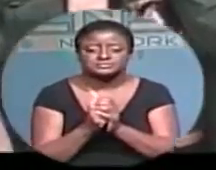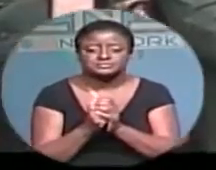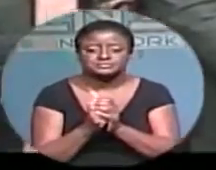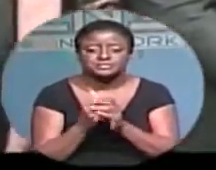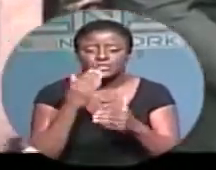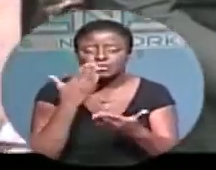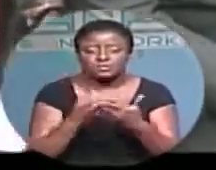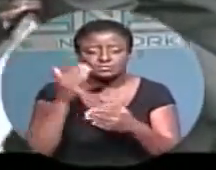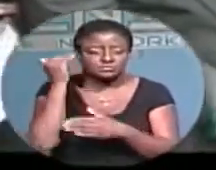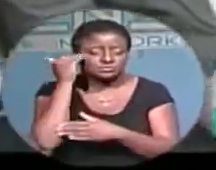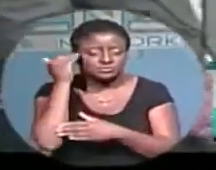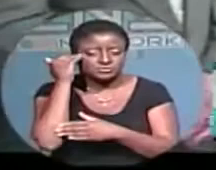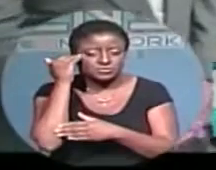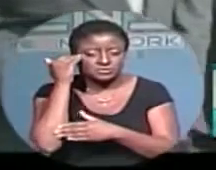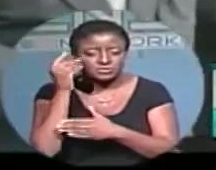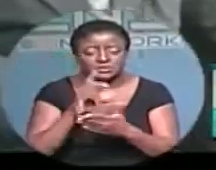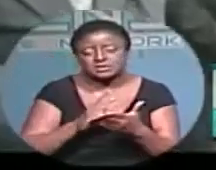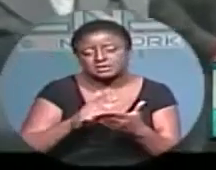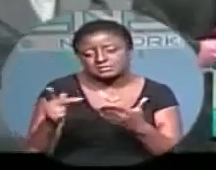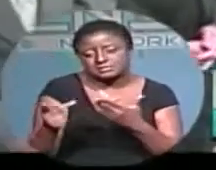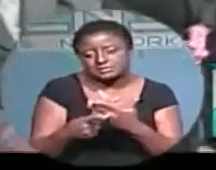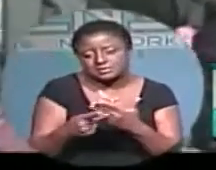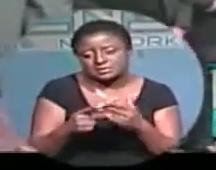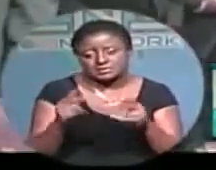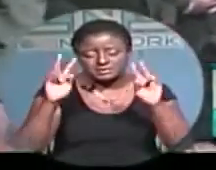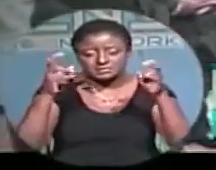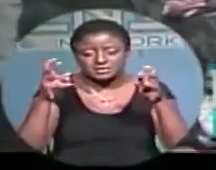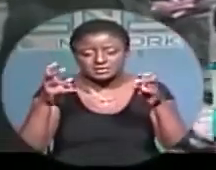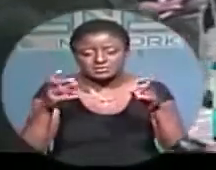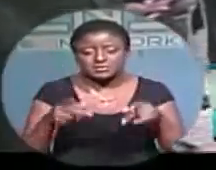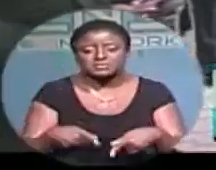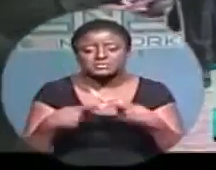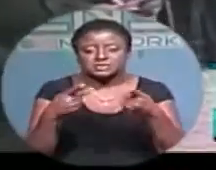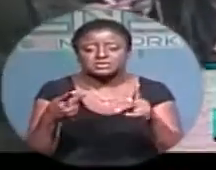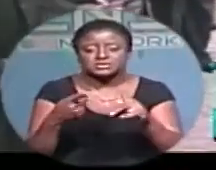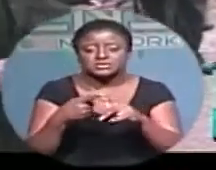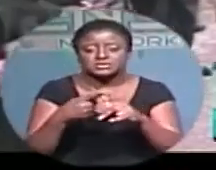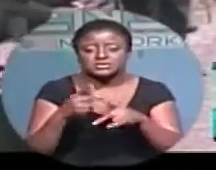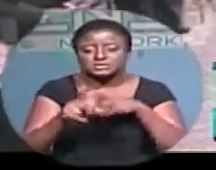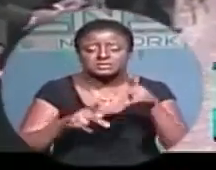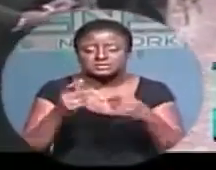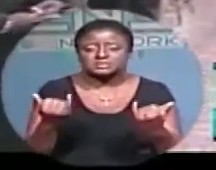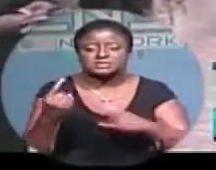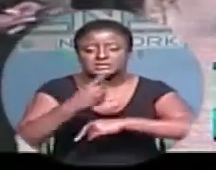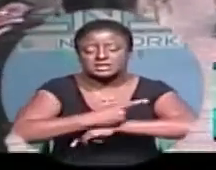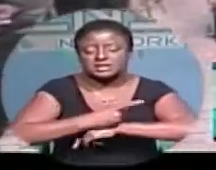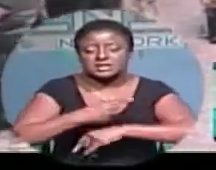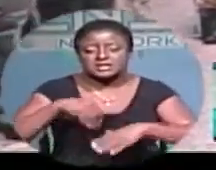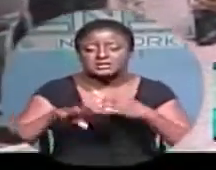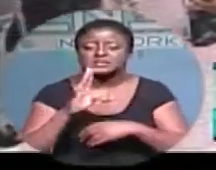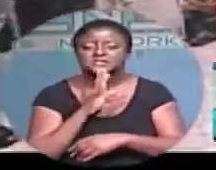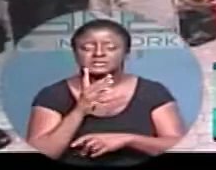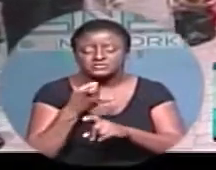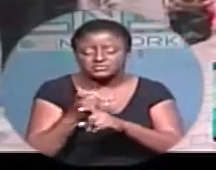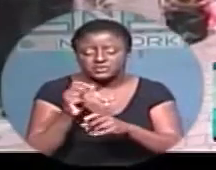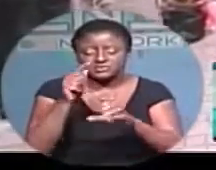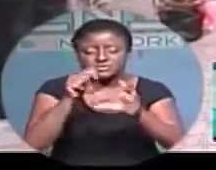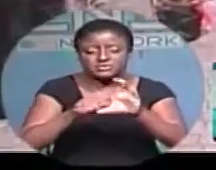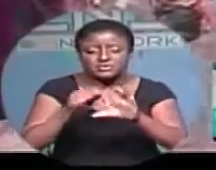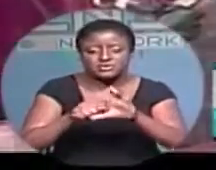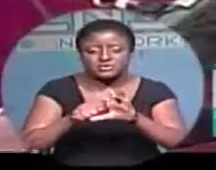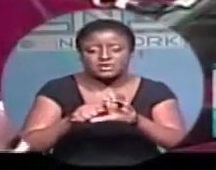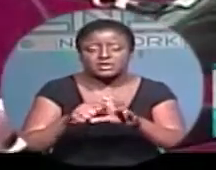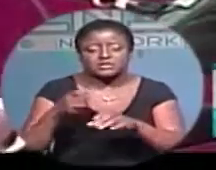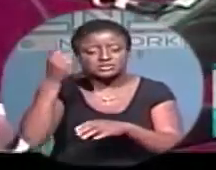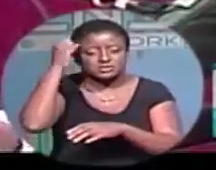Familiar campaign themes were formally presented to the electorate today in a speech from the throne in which His Excellency Sir Arthur Foulkes